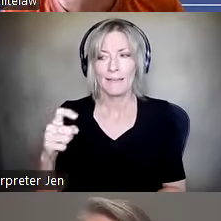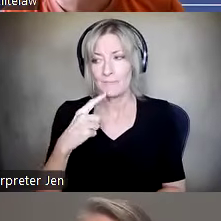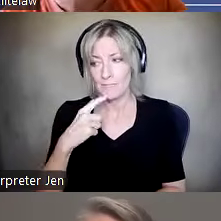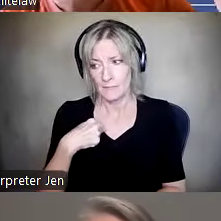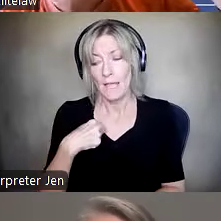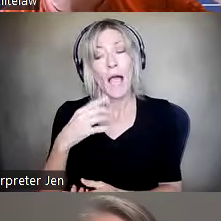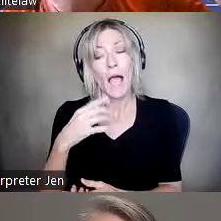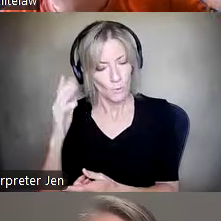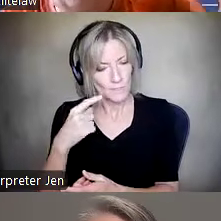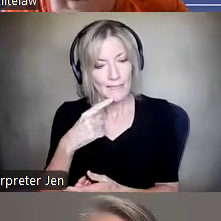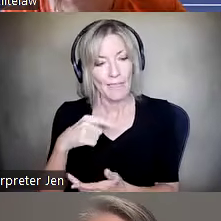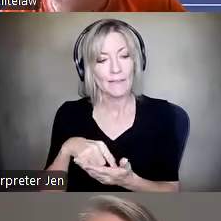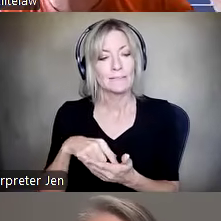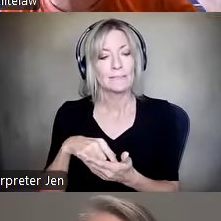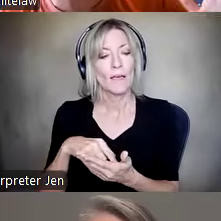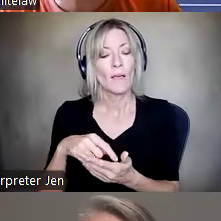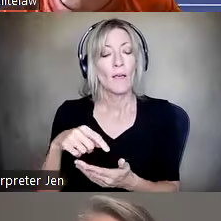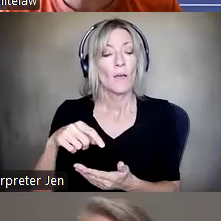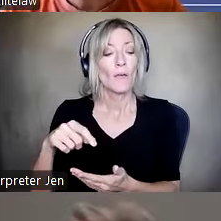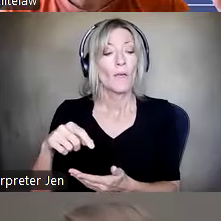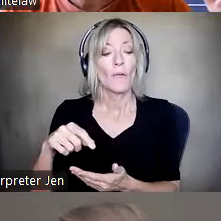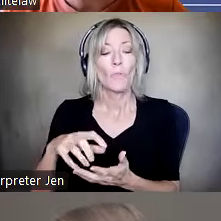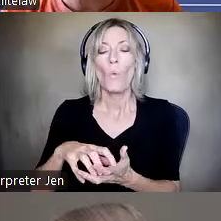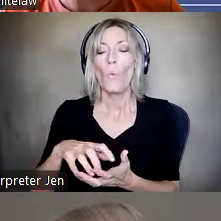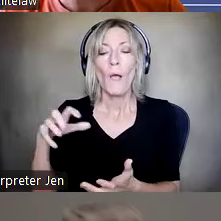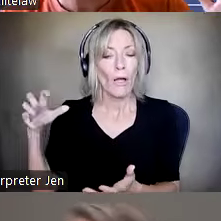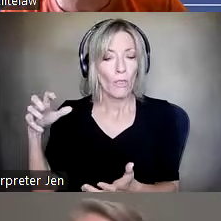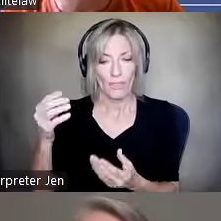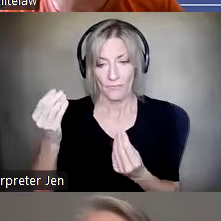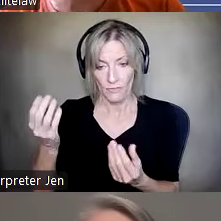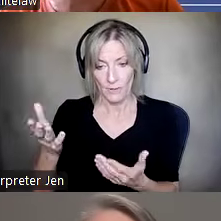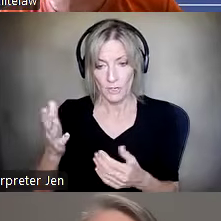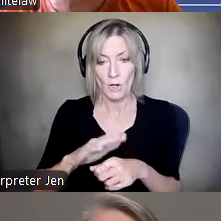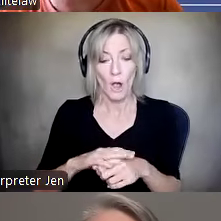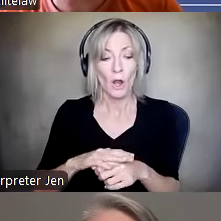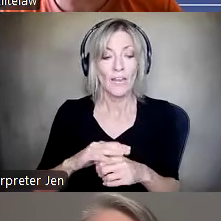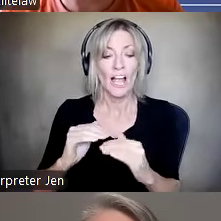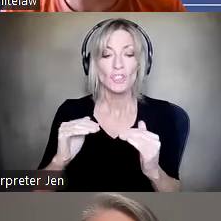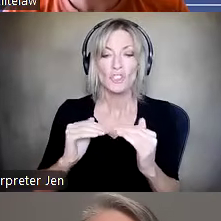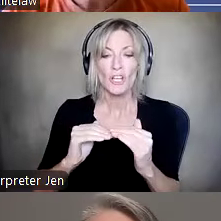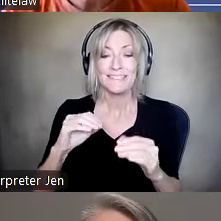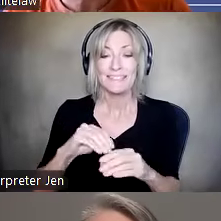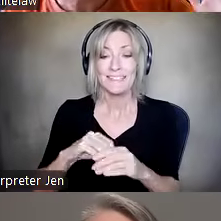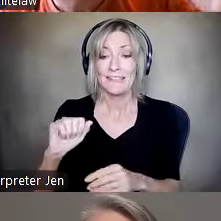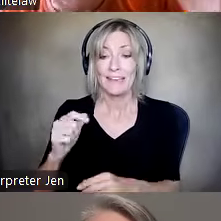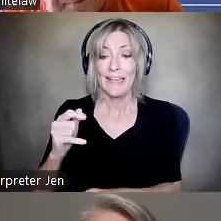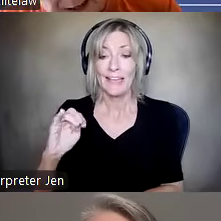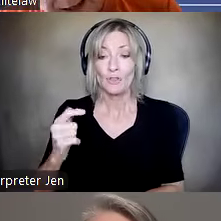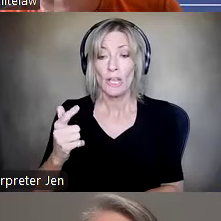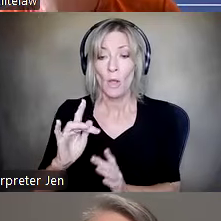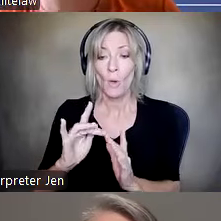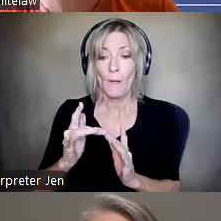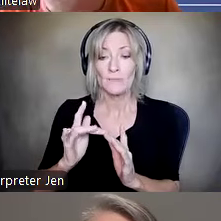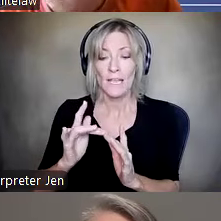this. The wealth of materials that is on the Justice in Aging website is